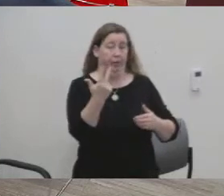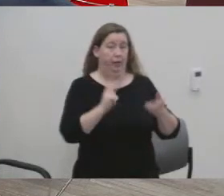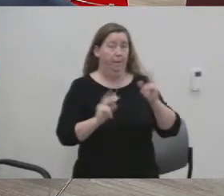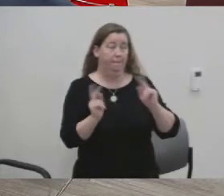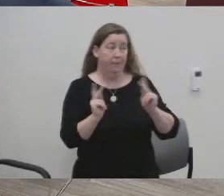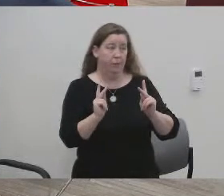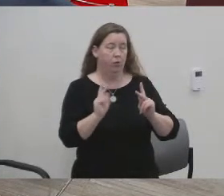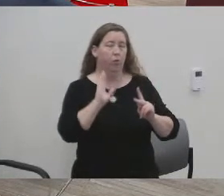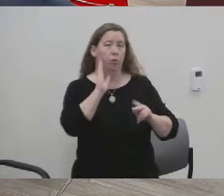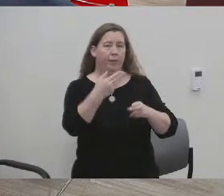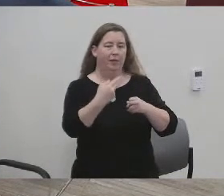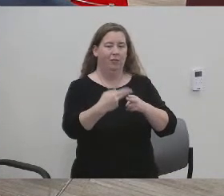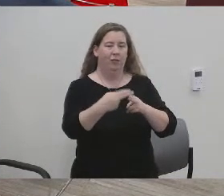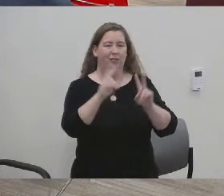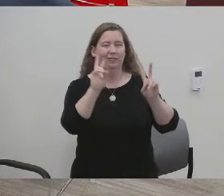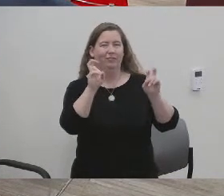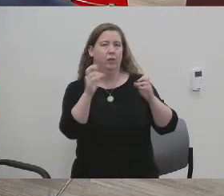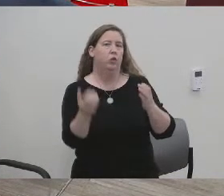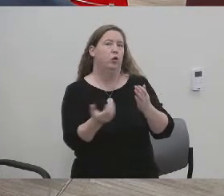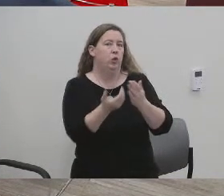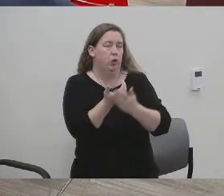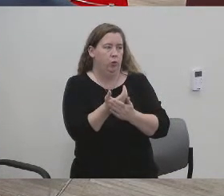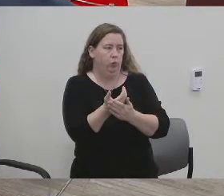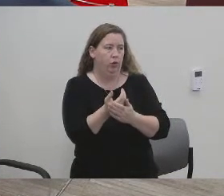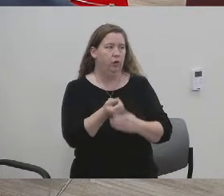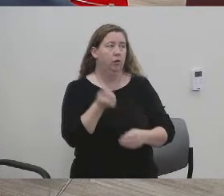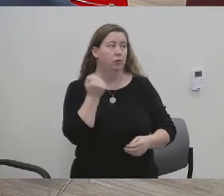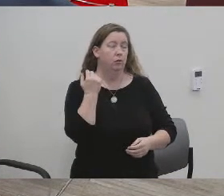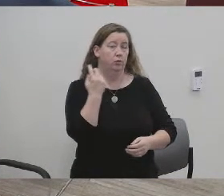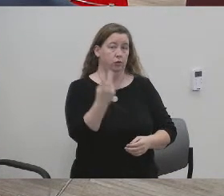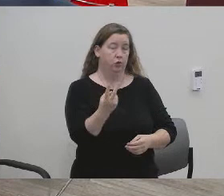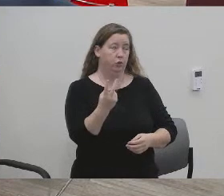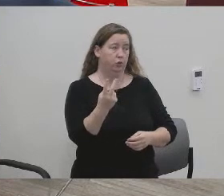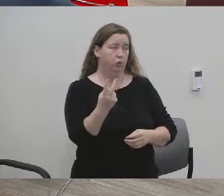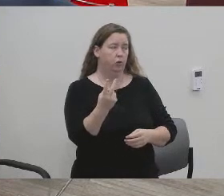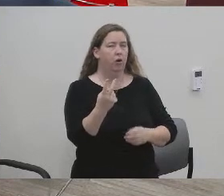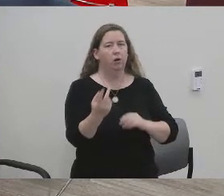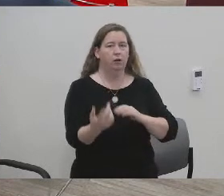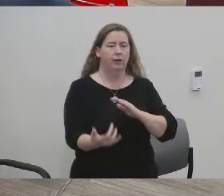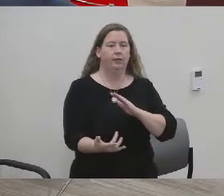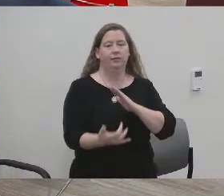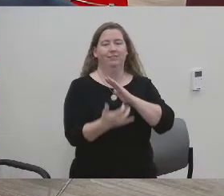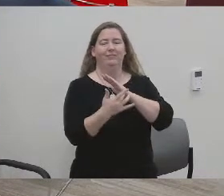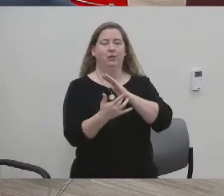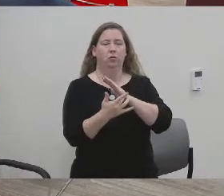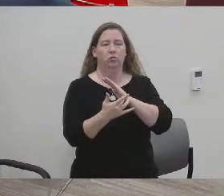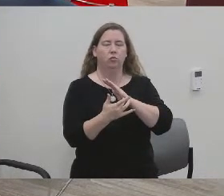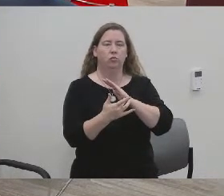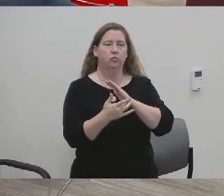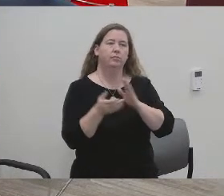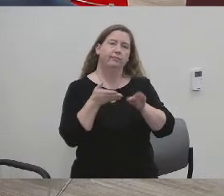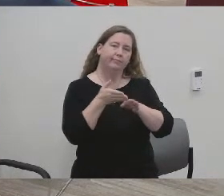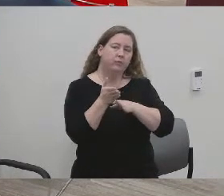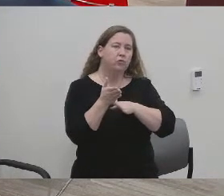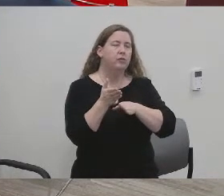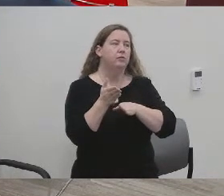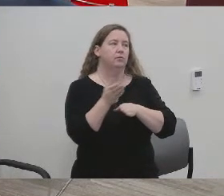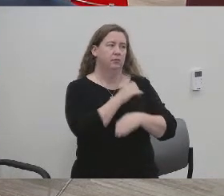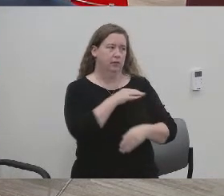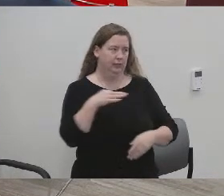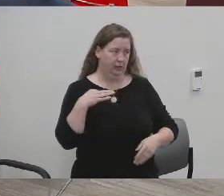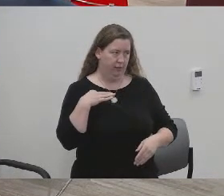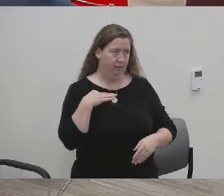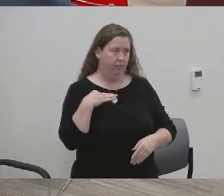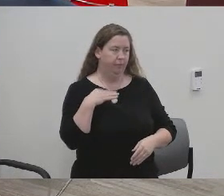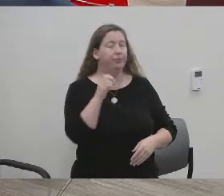so-called new. 2 of them are a trade, basically. Correct. Correct? Yes, we will be, I hate